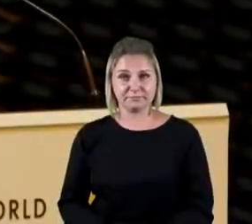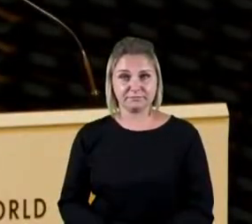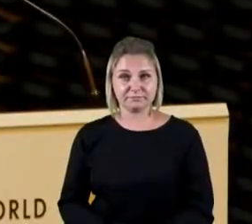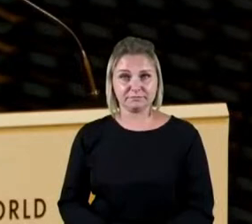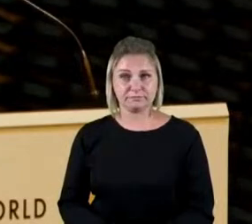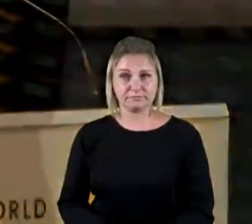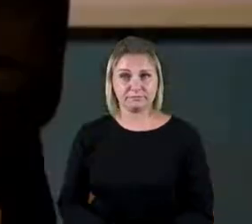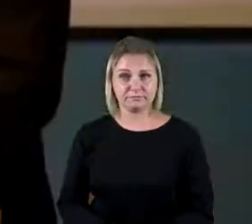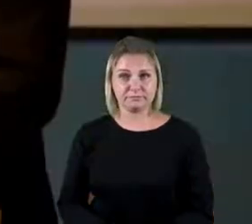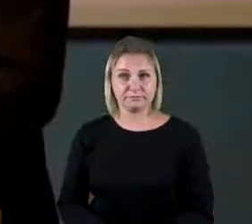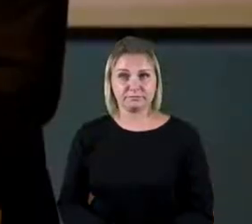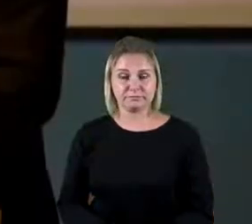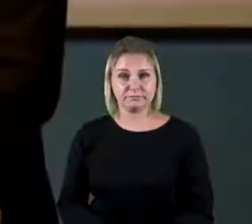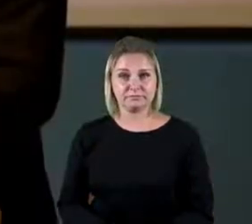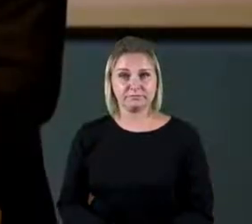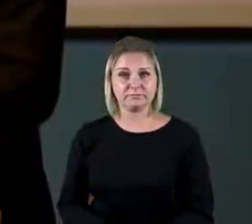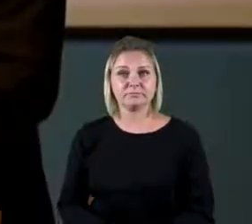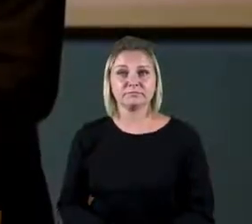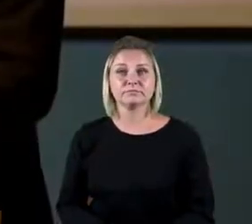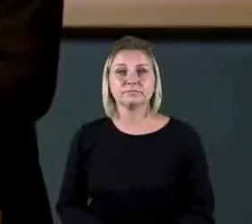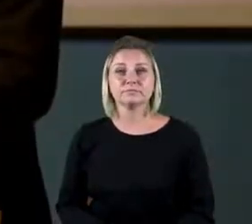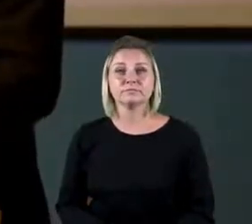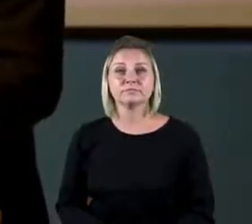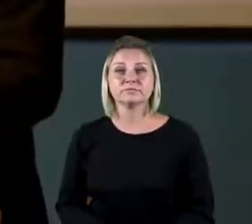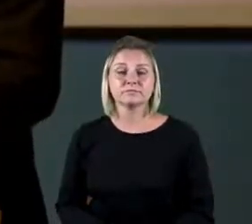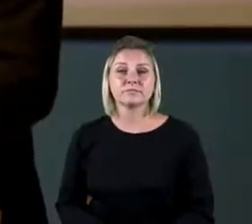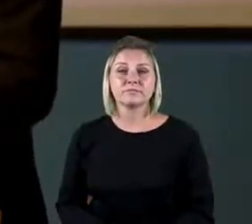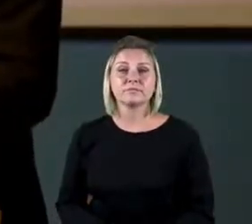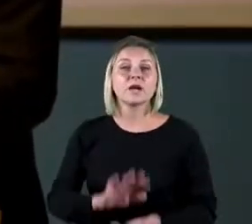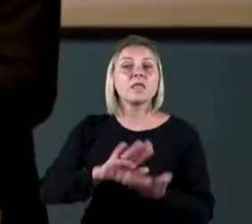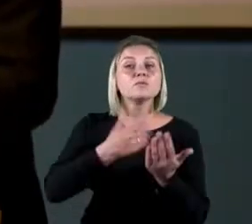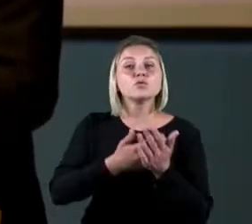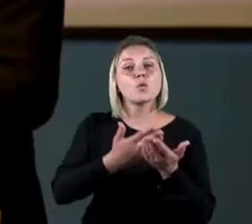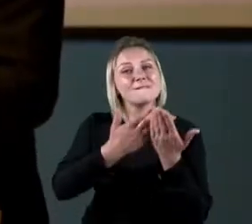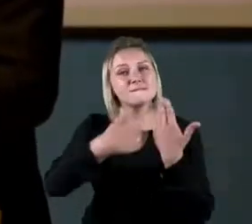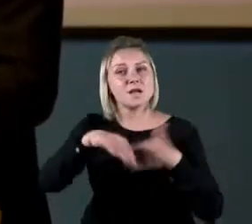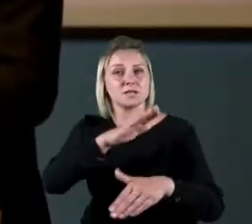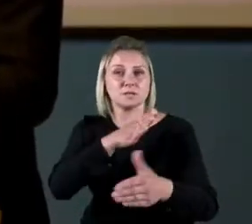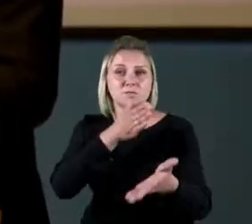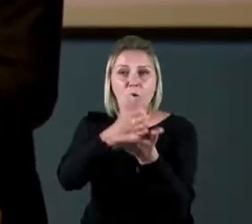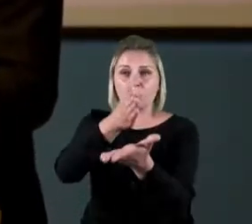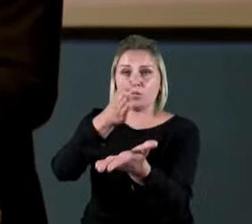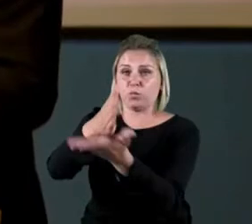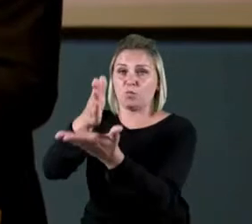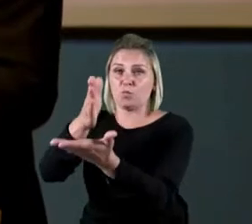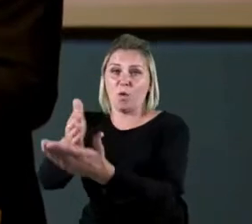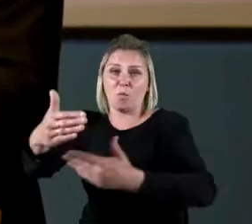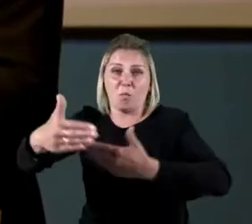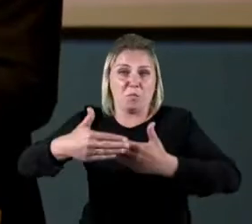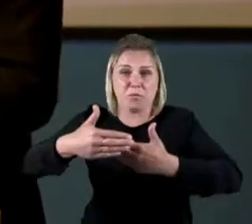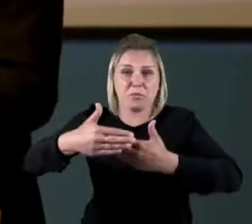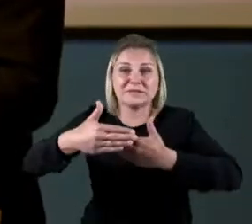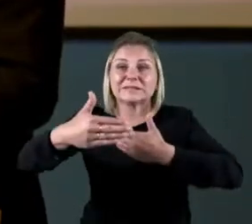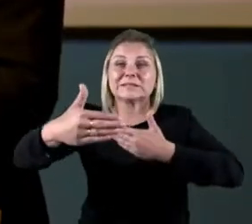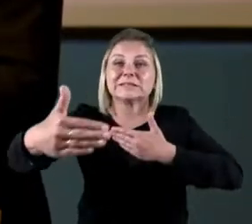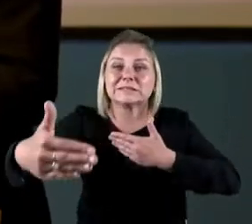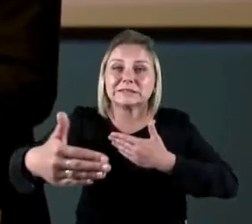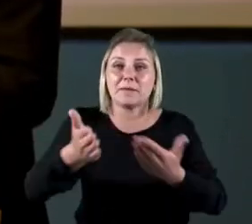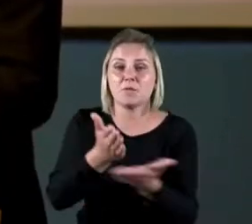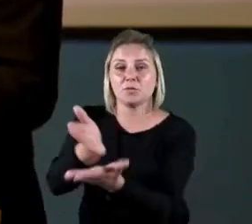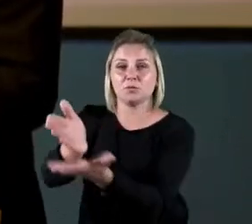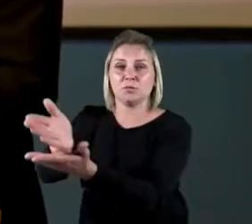to increase the reach of programs in given regions and